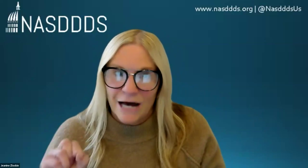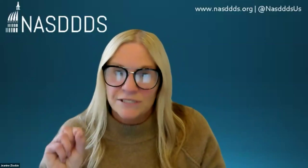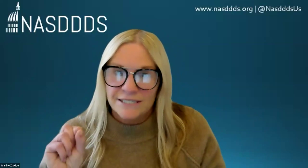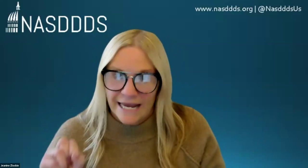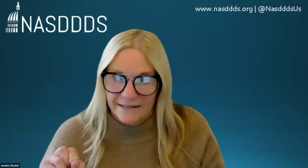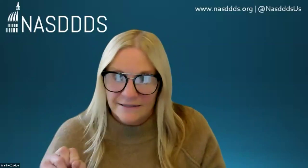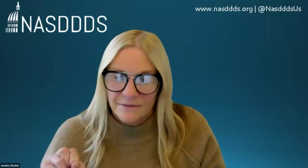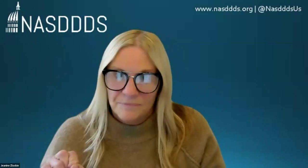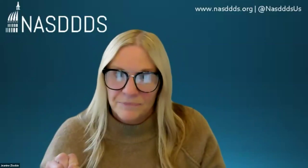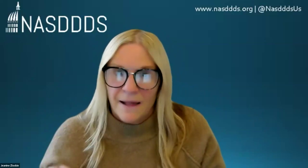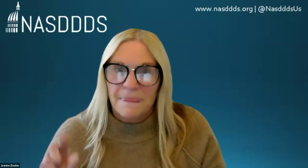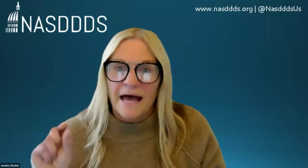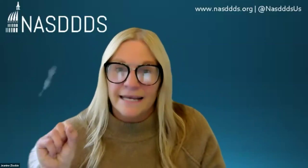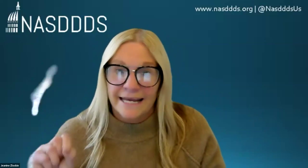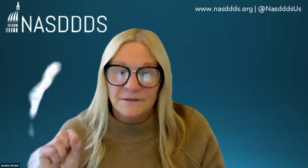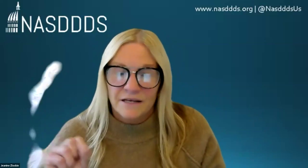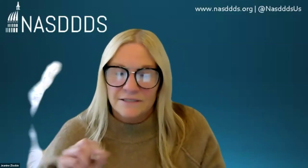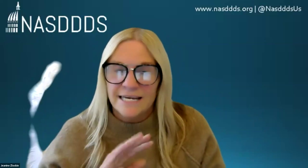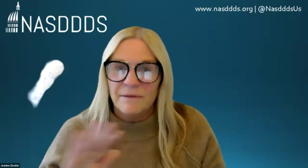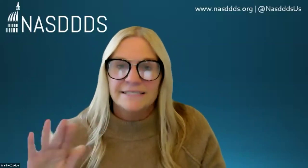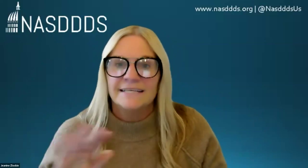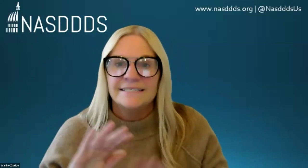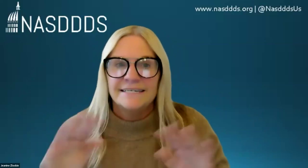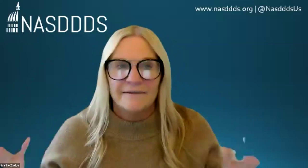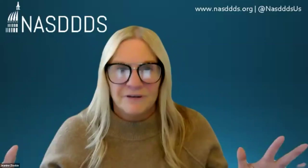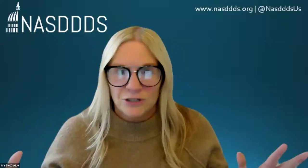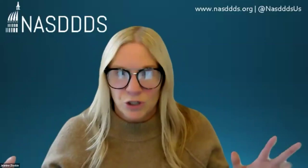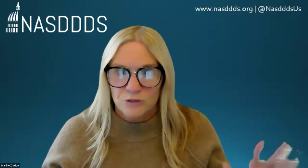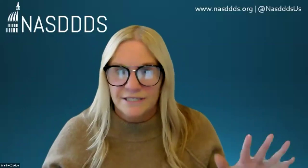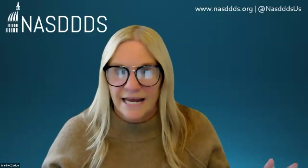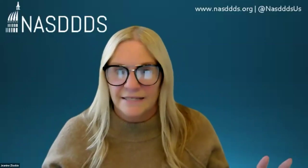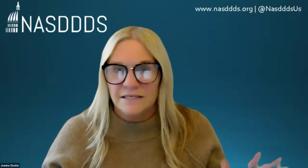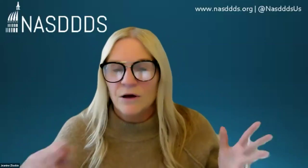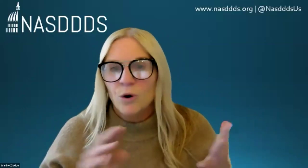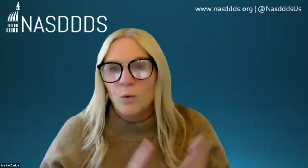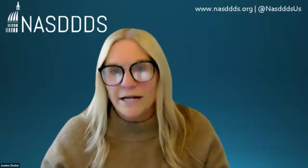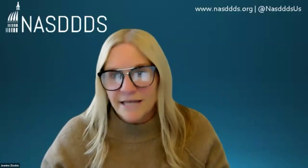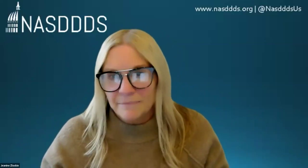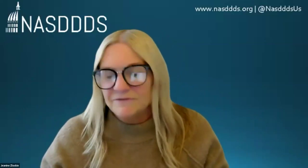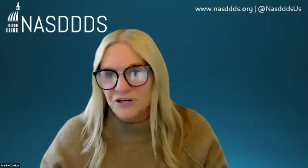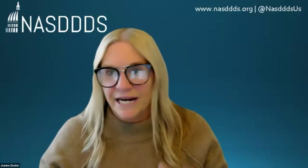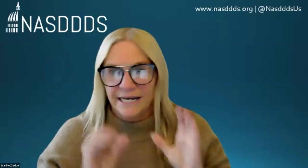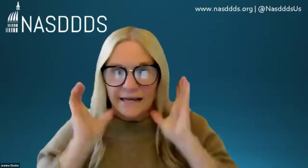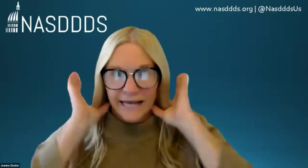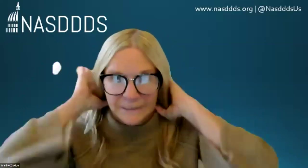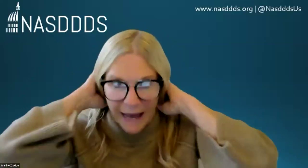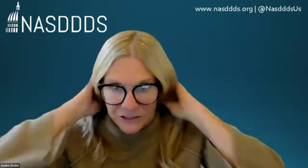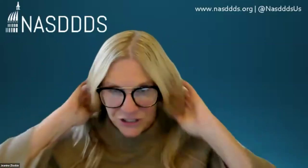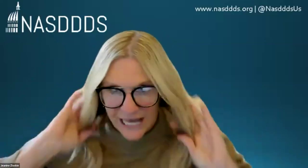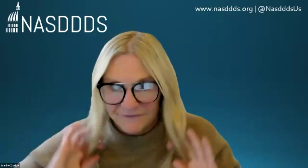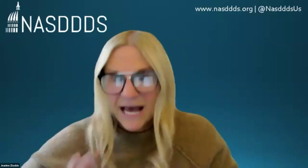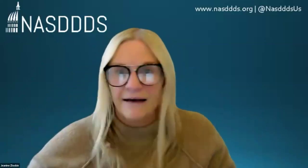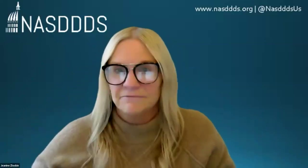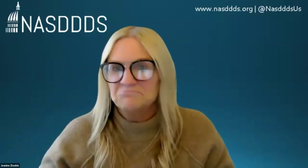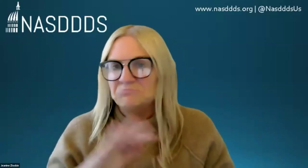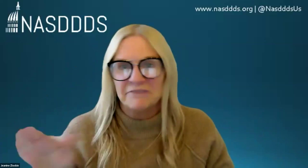it's now states that CMS has never told states what type of training case